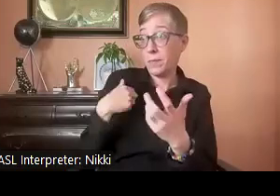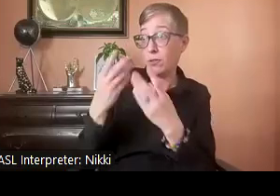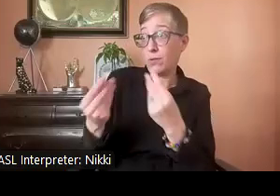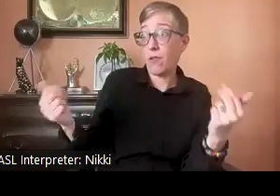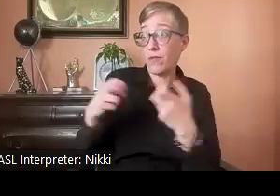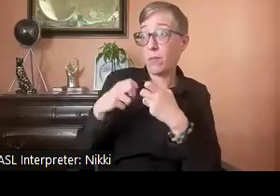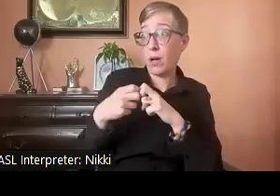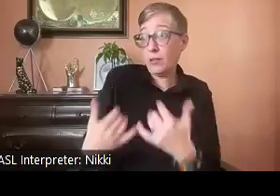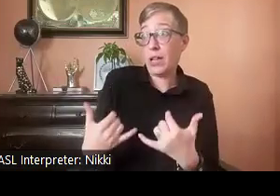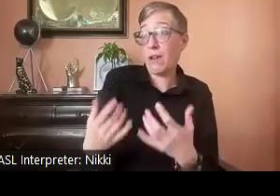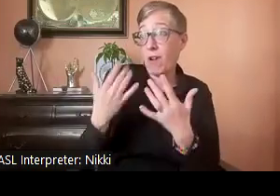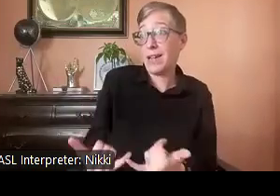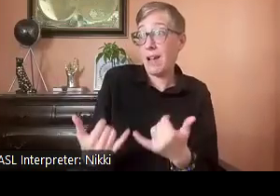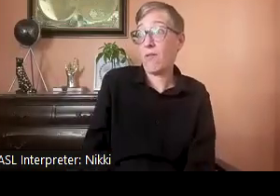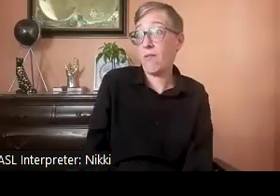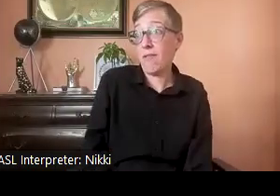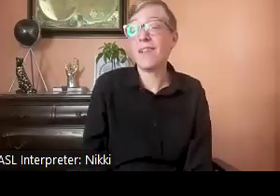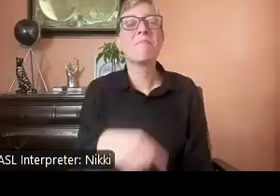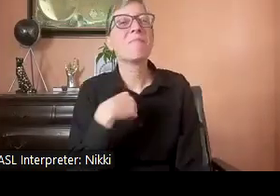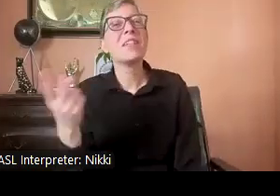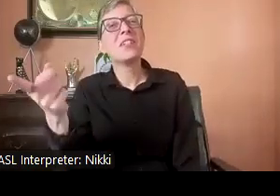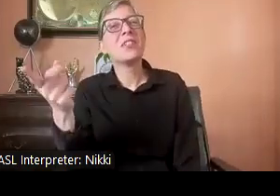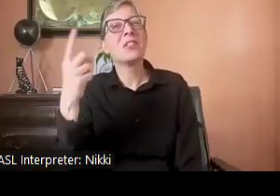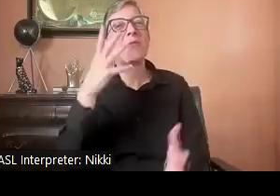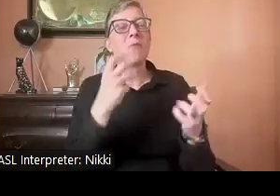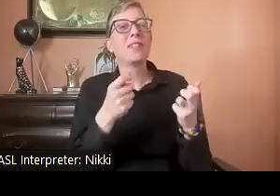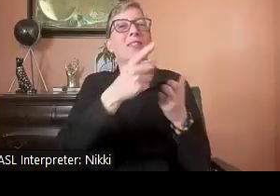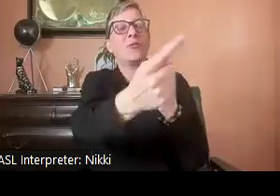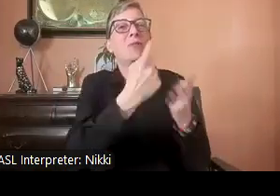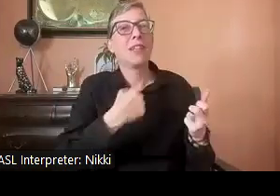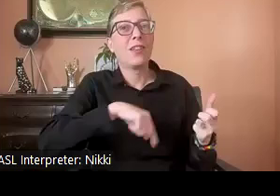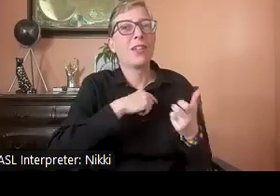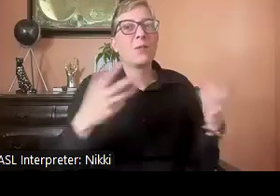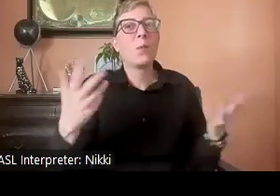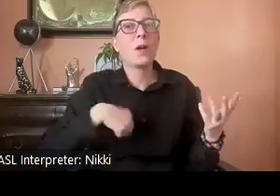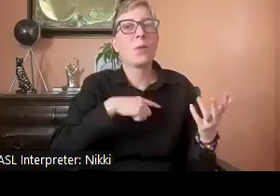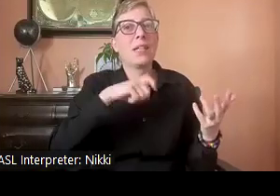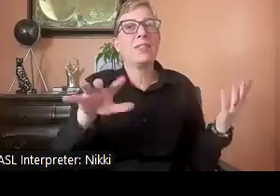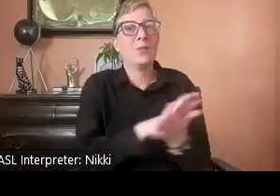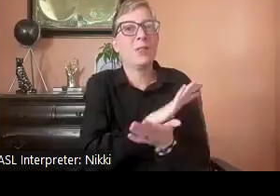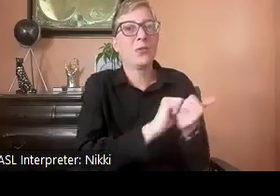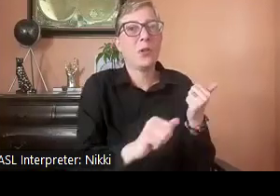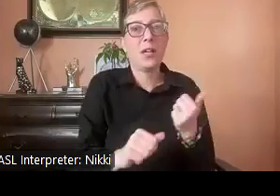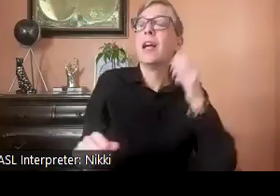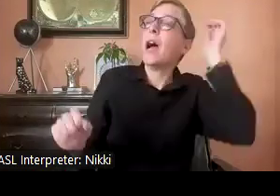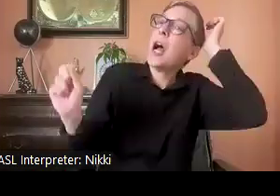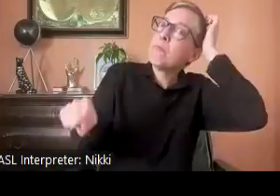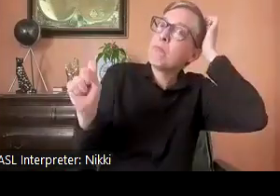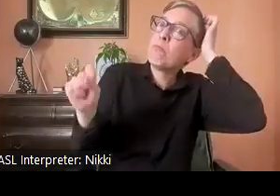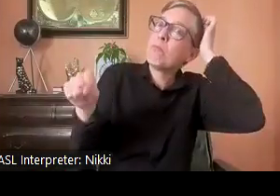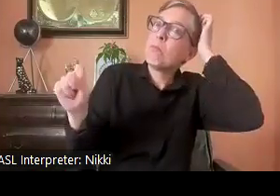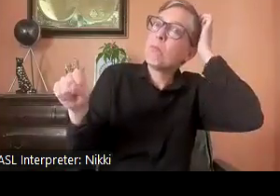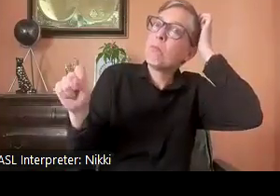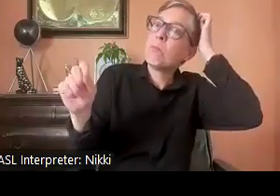today, right now? I think she wants you to tell us what we need to destroy. Is that true? Yeah, I can kind of Part of